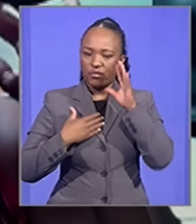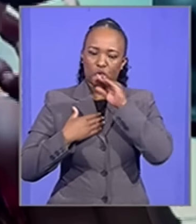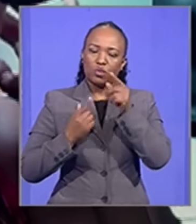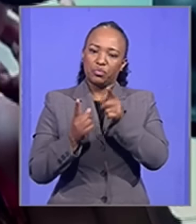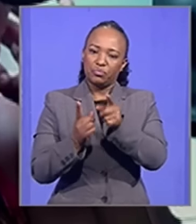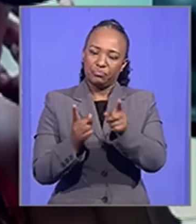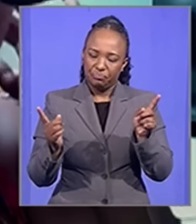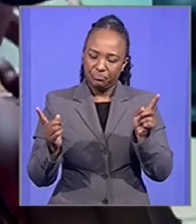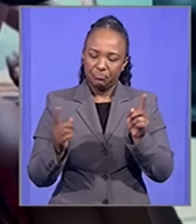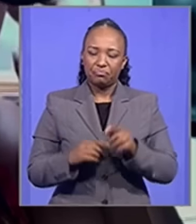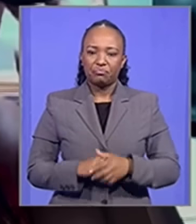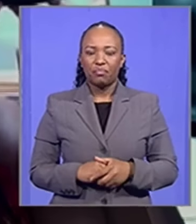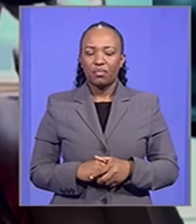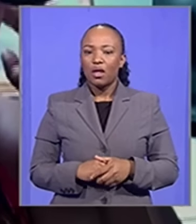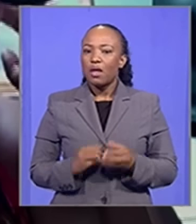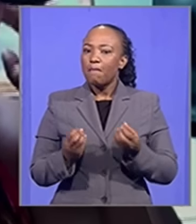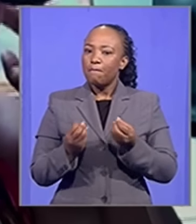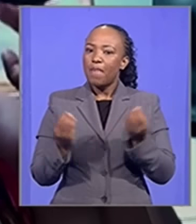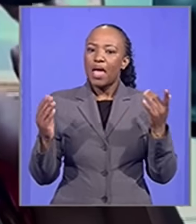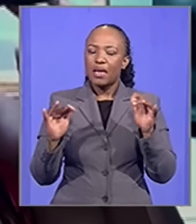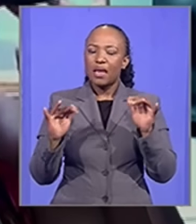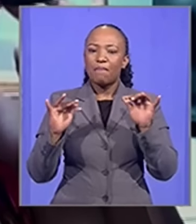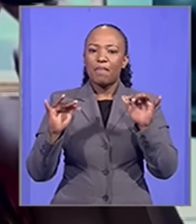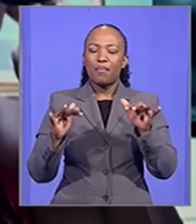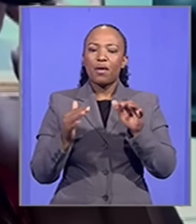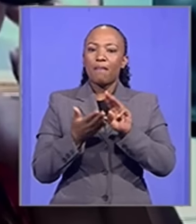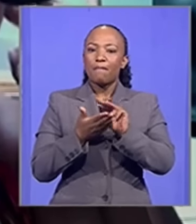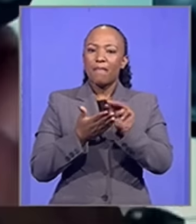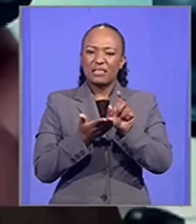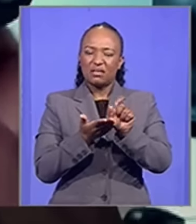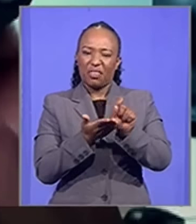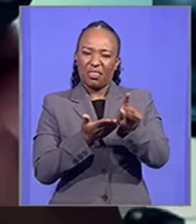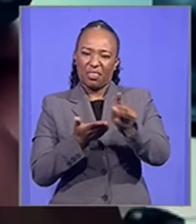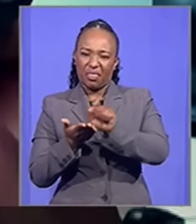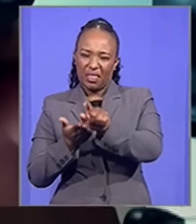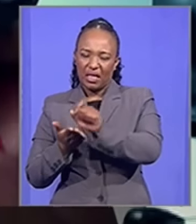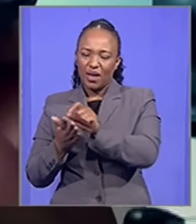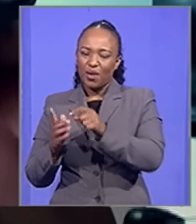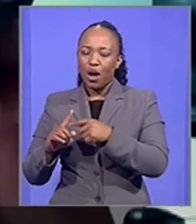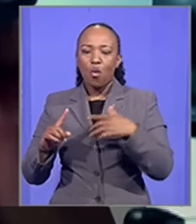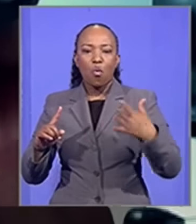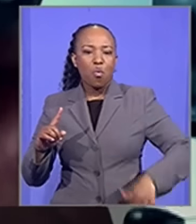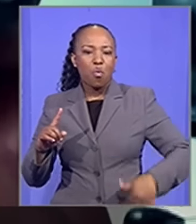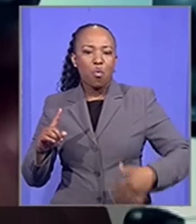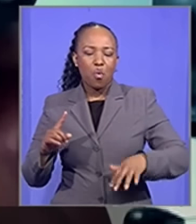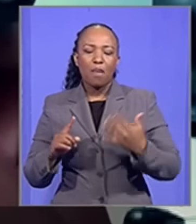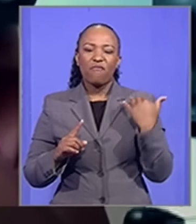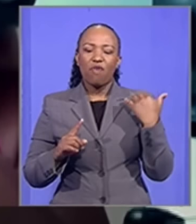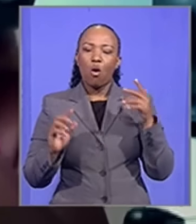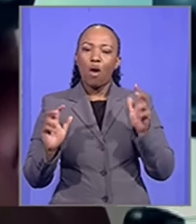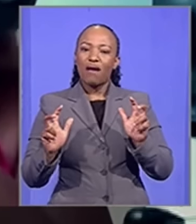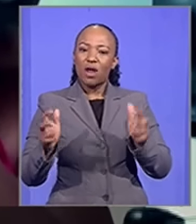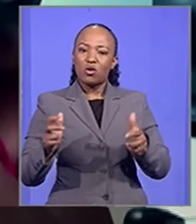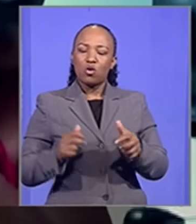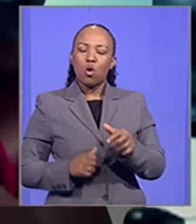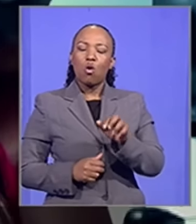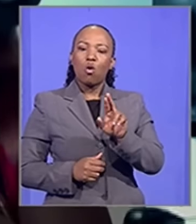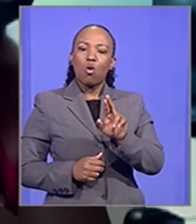empilweni. Milaetsa ya matshidiso e ntse e kena ka mora ho hlokahala ha eo e neng e le sebohodisa Ukhozi FM.